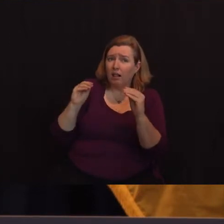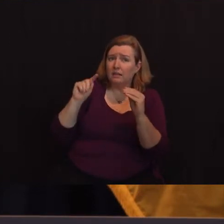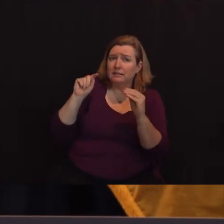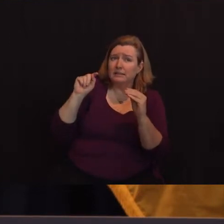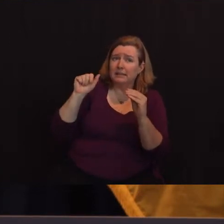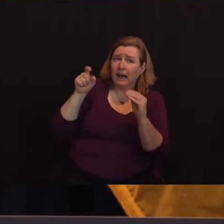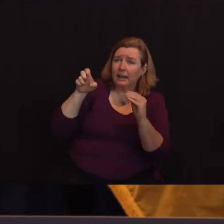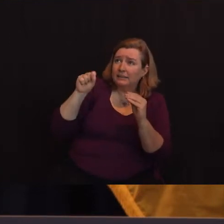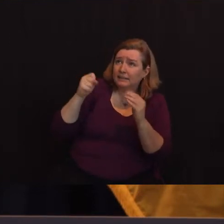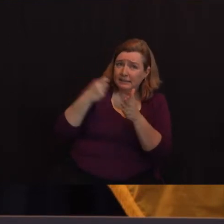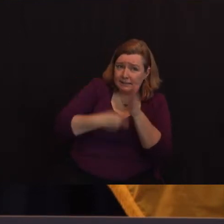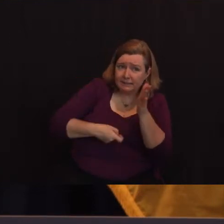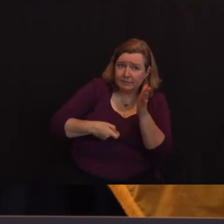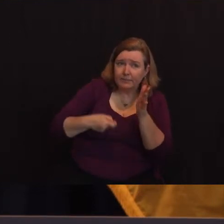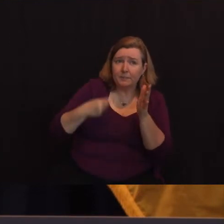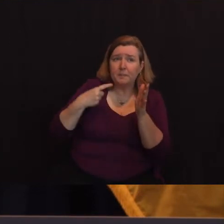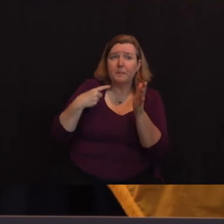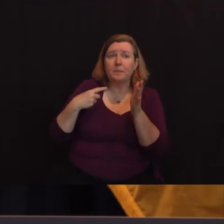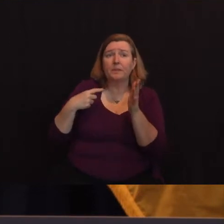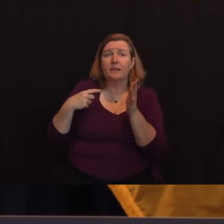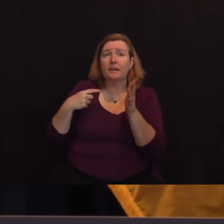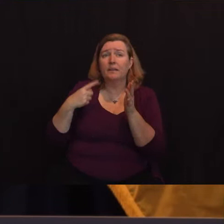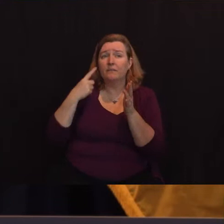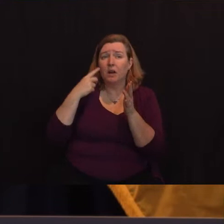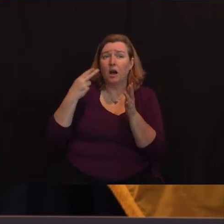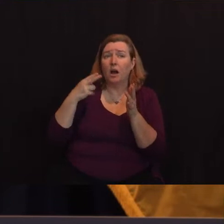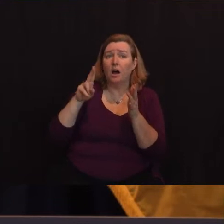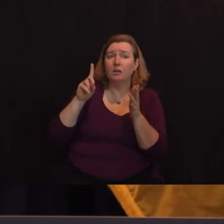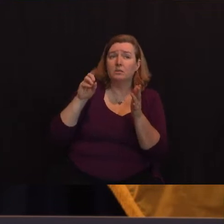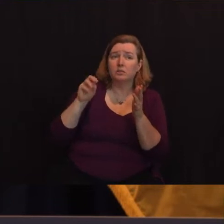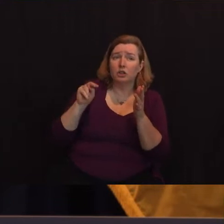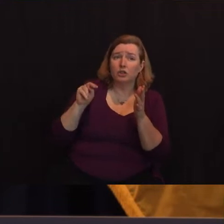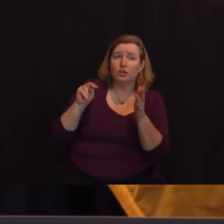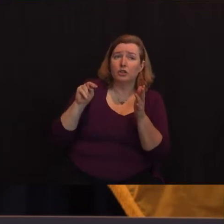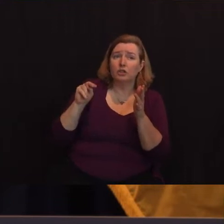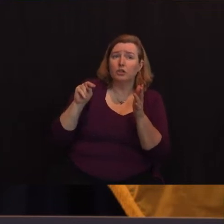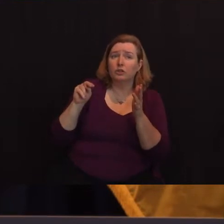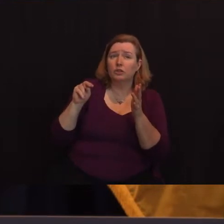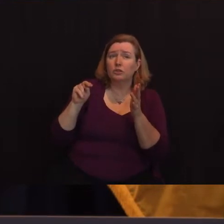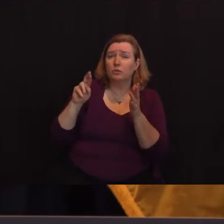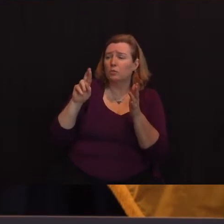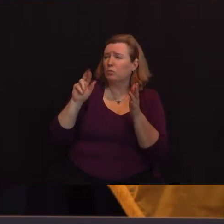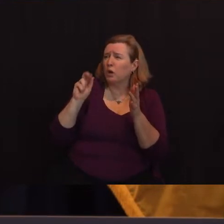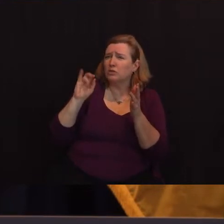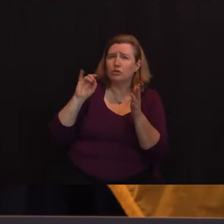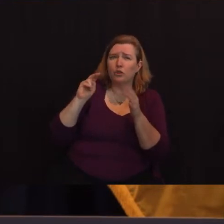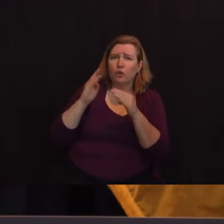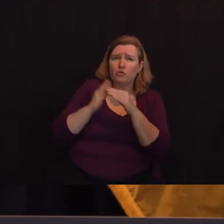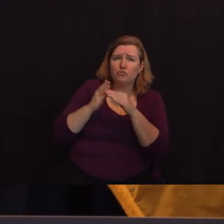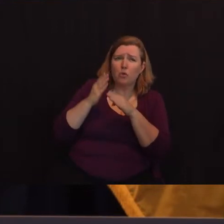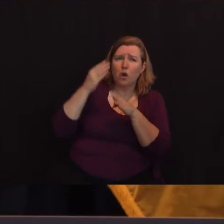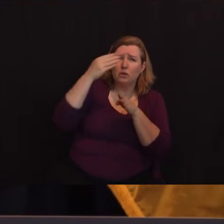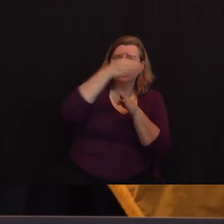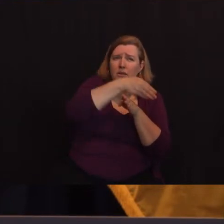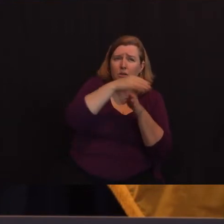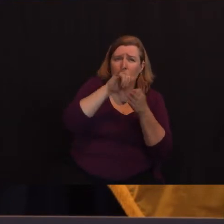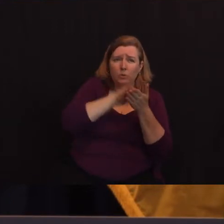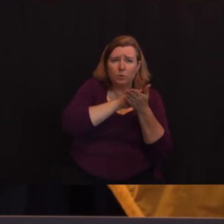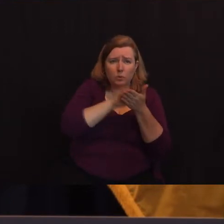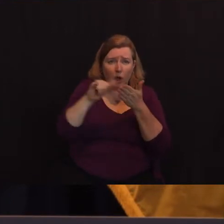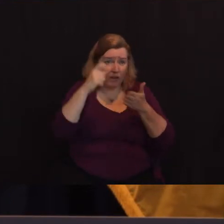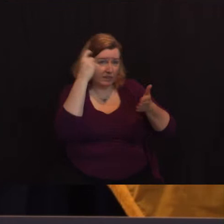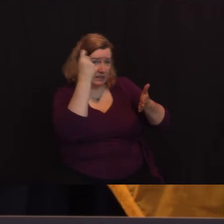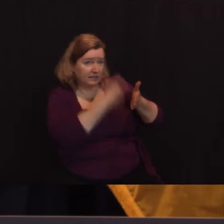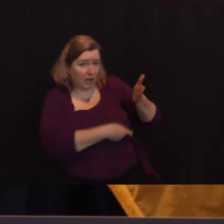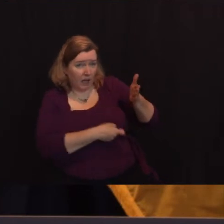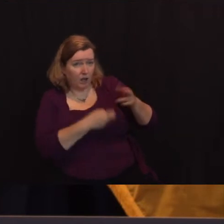Hudson River crossings if New York imposes congestion pricing? Thank you. Thank you. Good to see you.